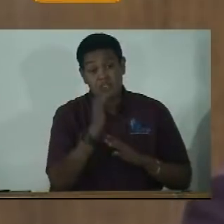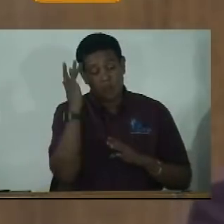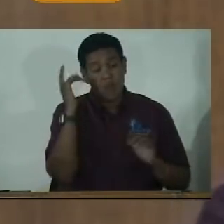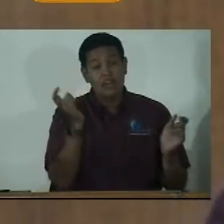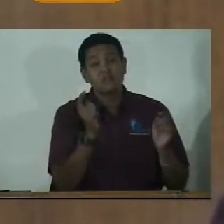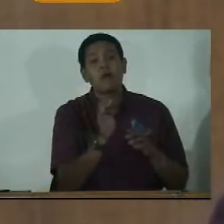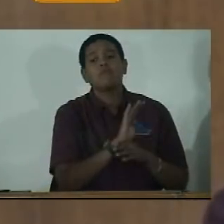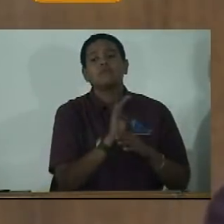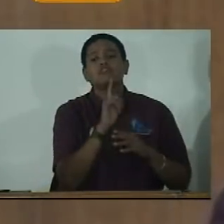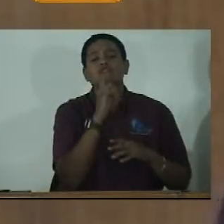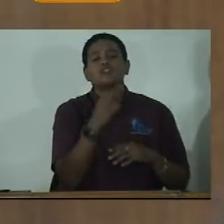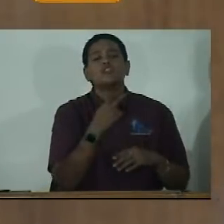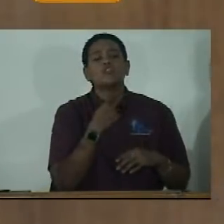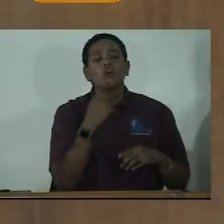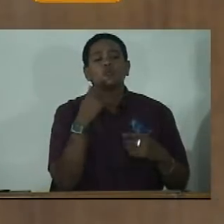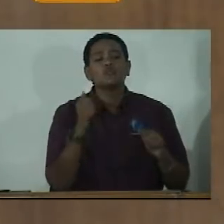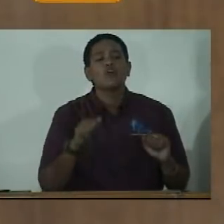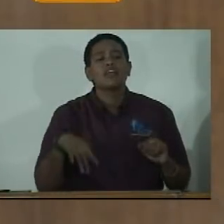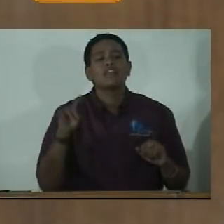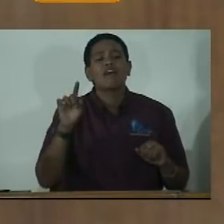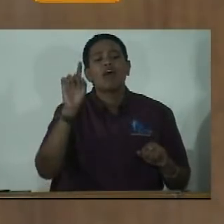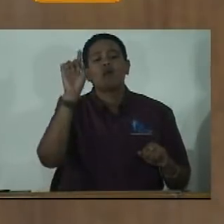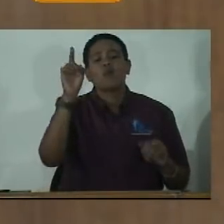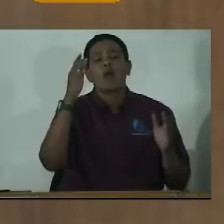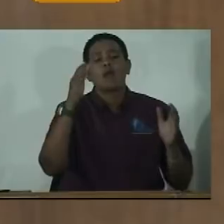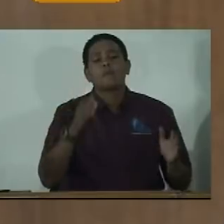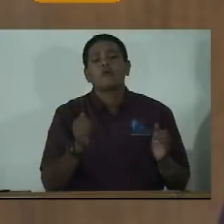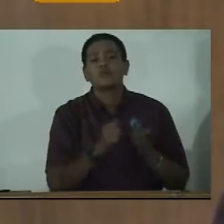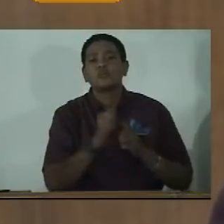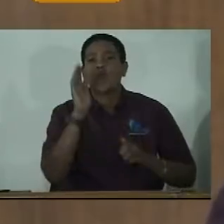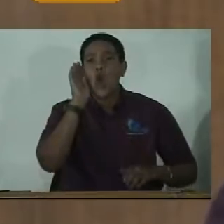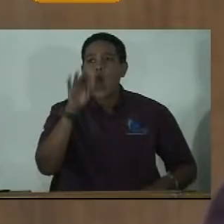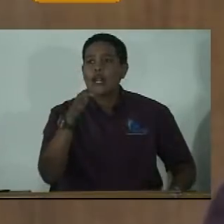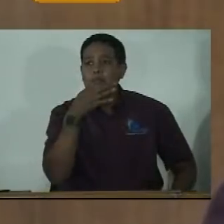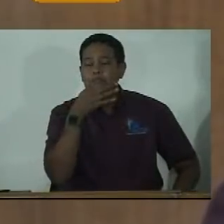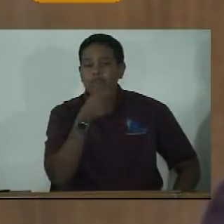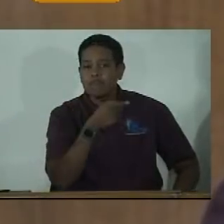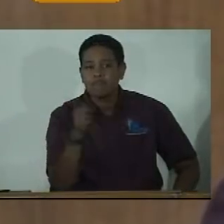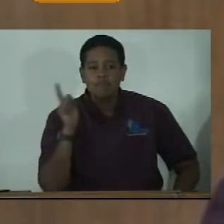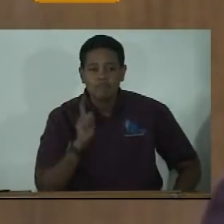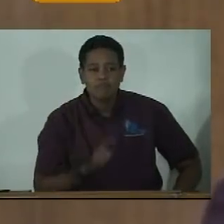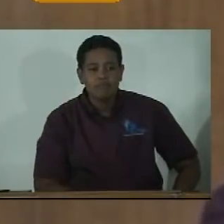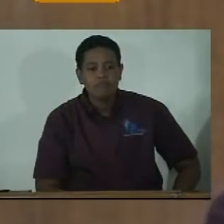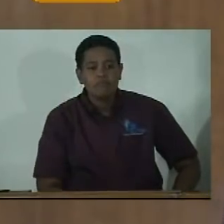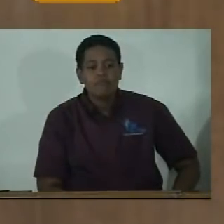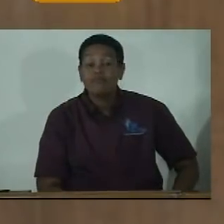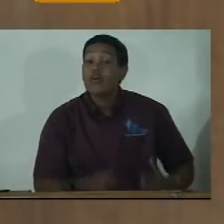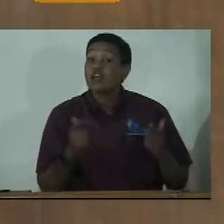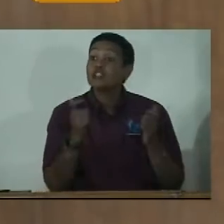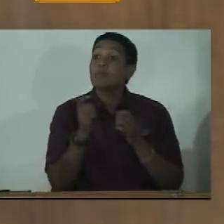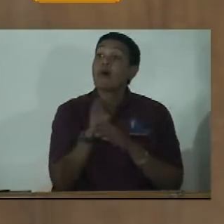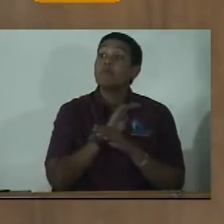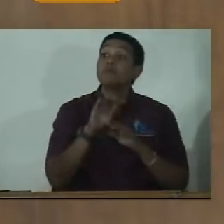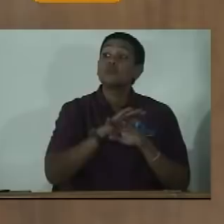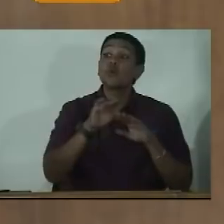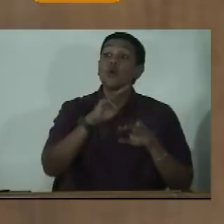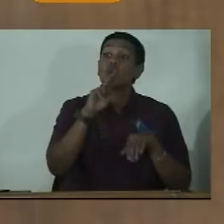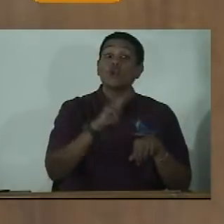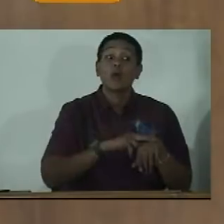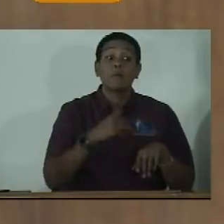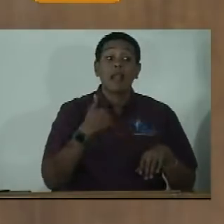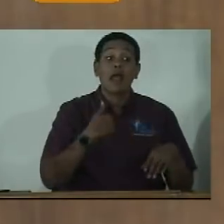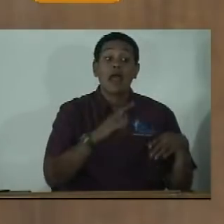is stuck with trying to find one person with every expertise. A small business don't normally have a